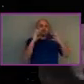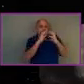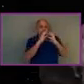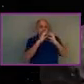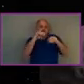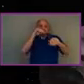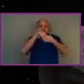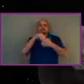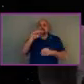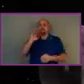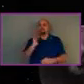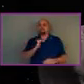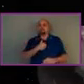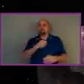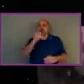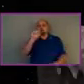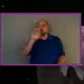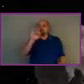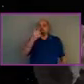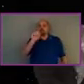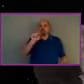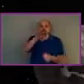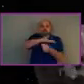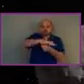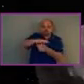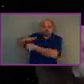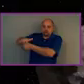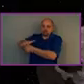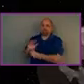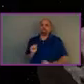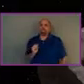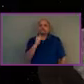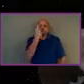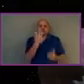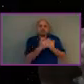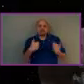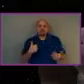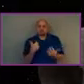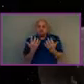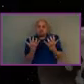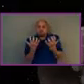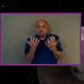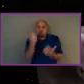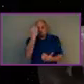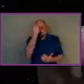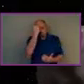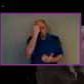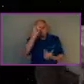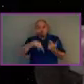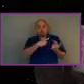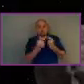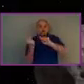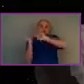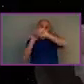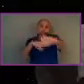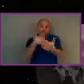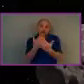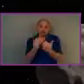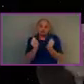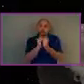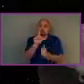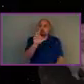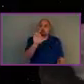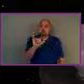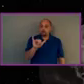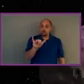the Trojan asteroids. And one thing we really want to know when we visit with Lucy is, what is